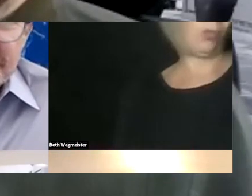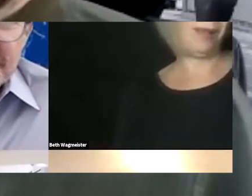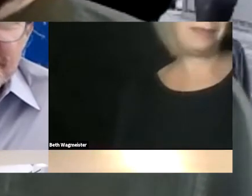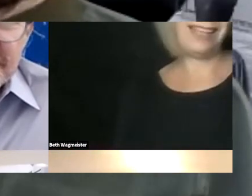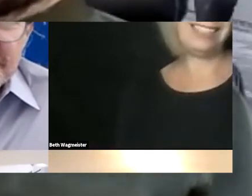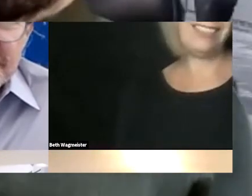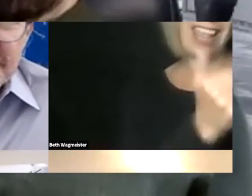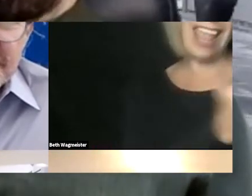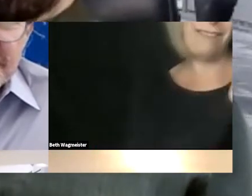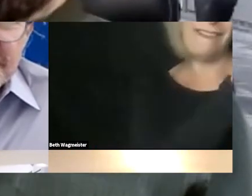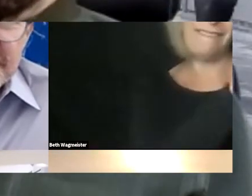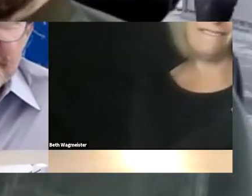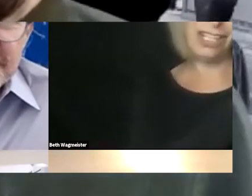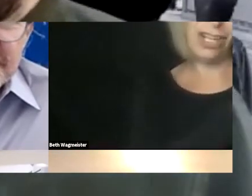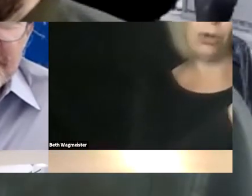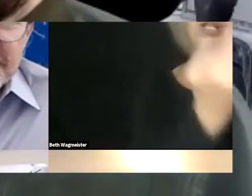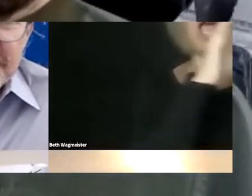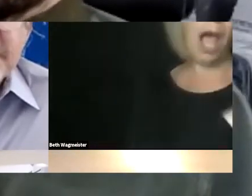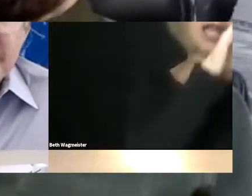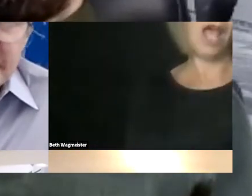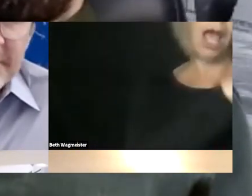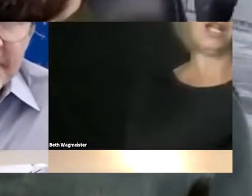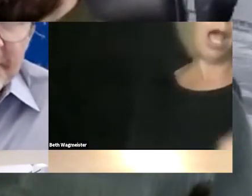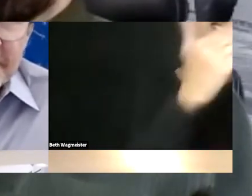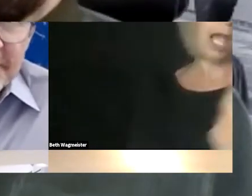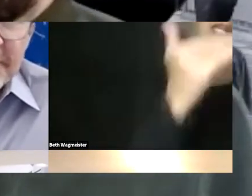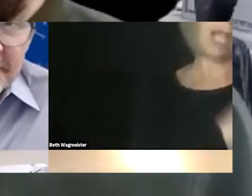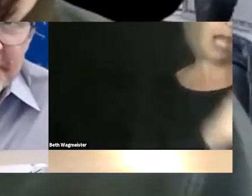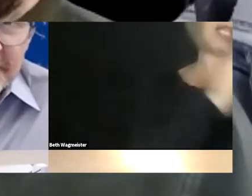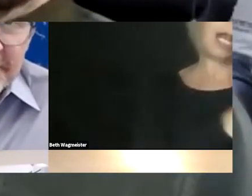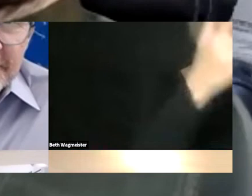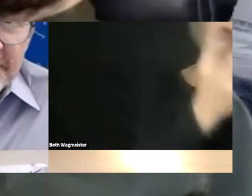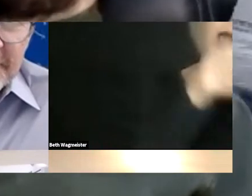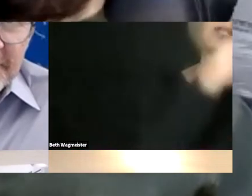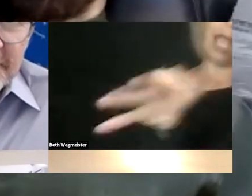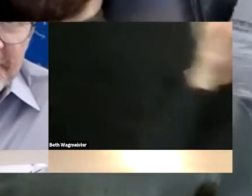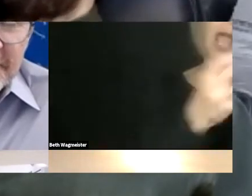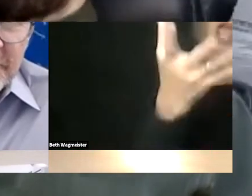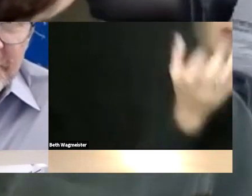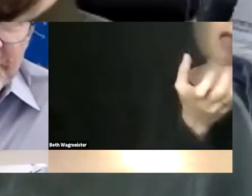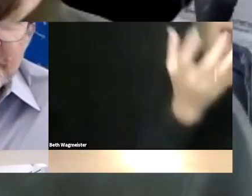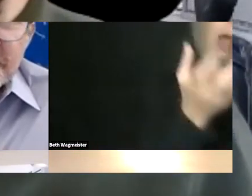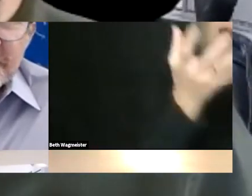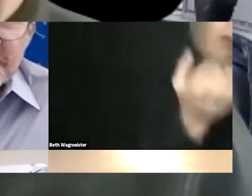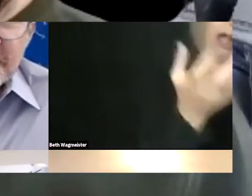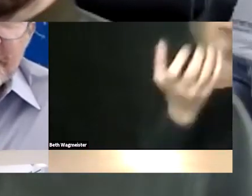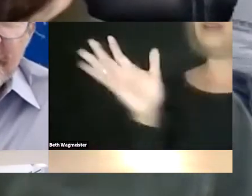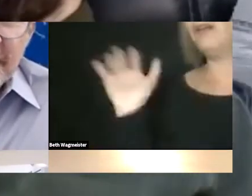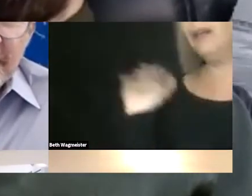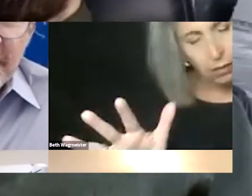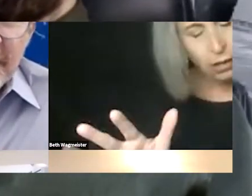every single video you watch, you have to turn it on over and over and over again. No, I do want these turned on. I do want captions. I do want audio